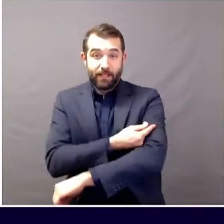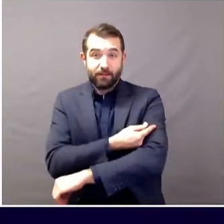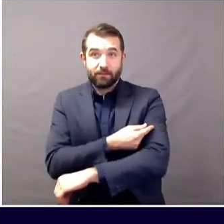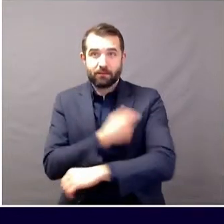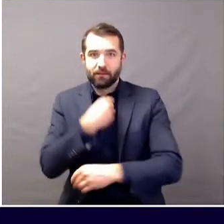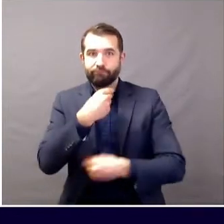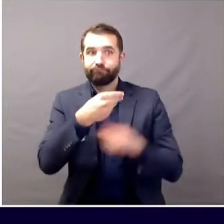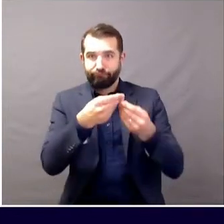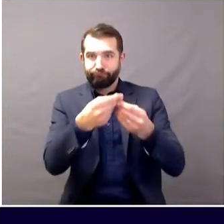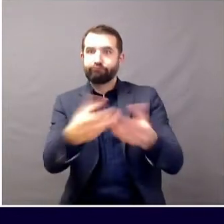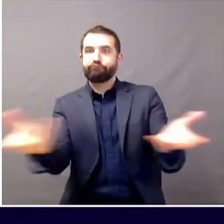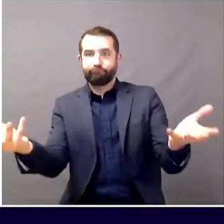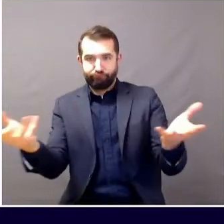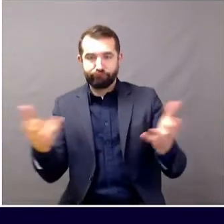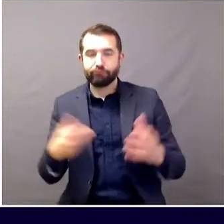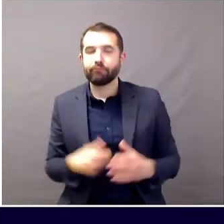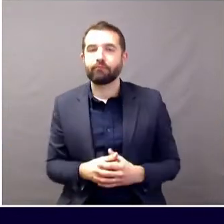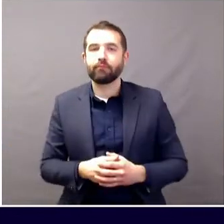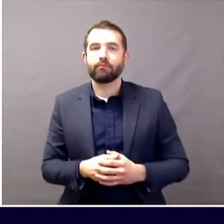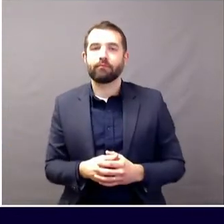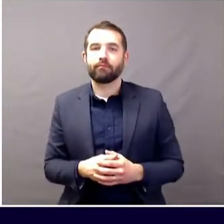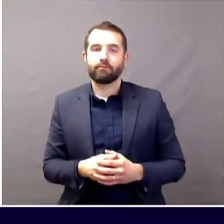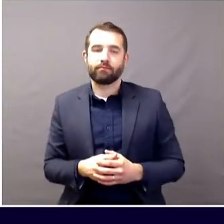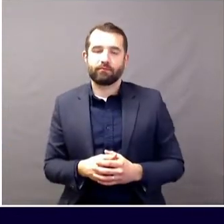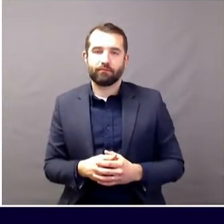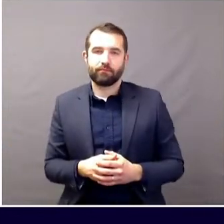I know you said you received